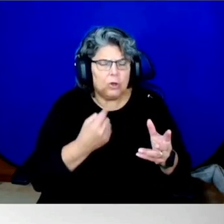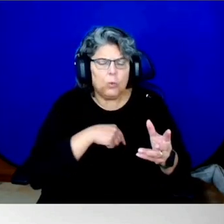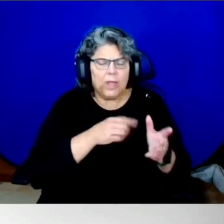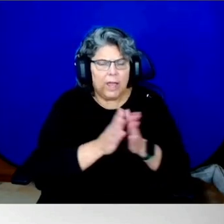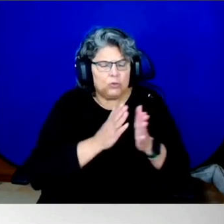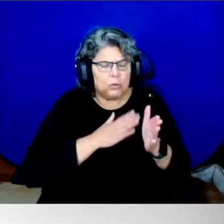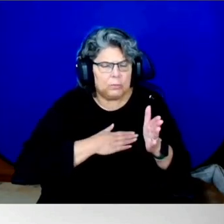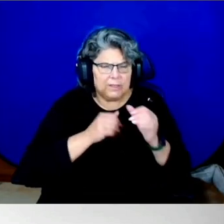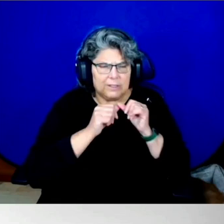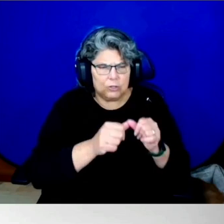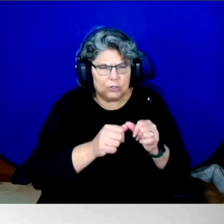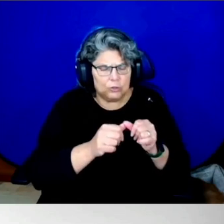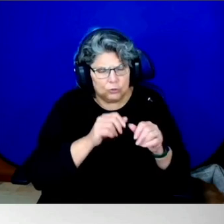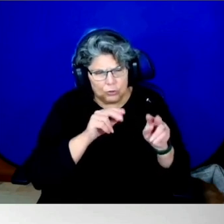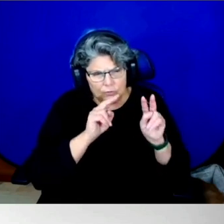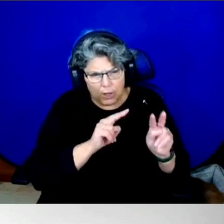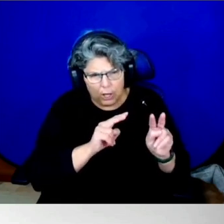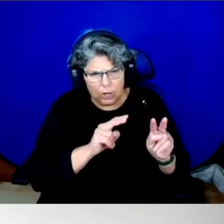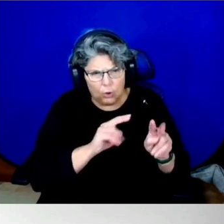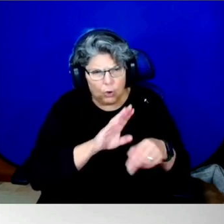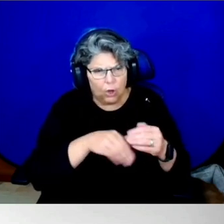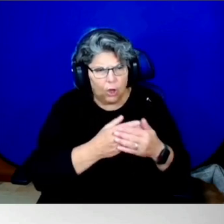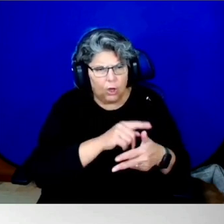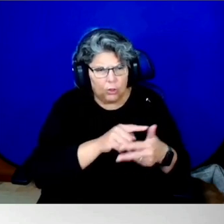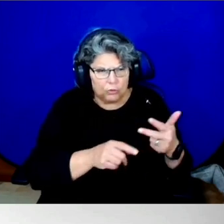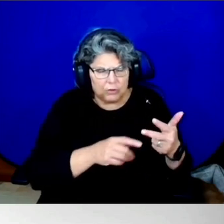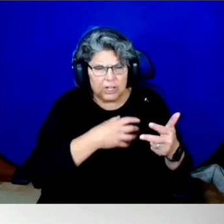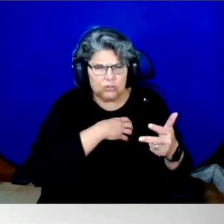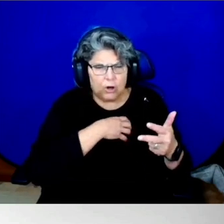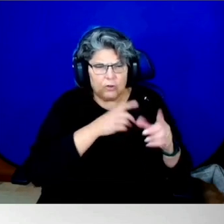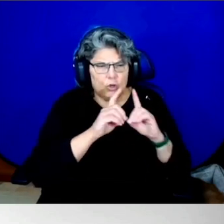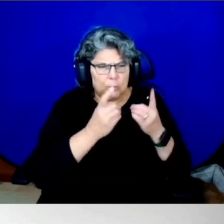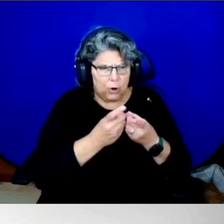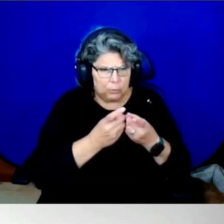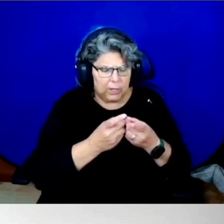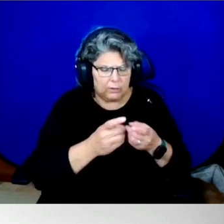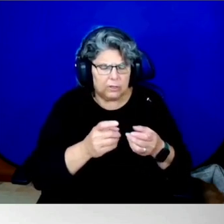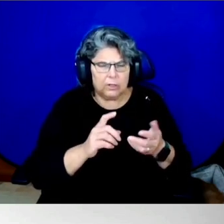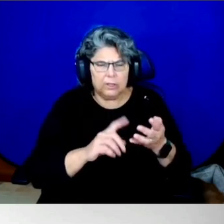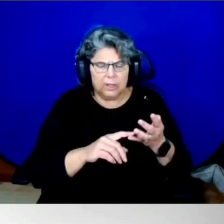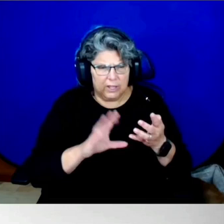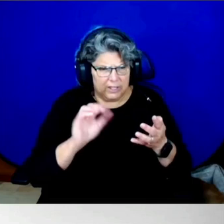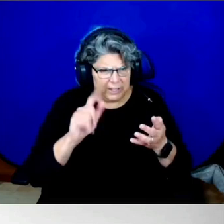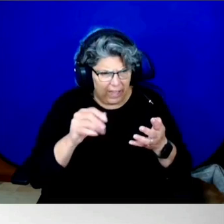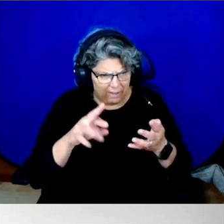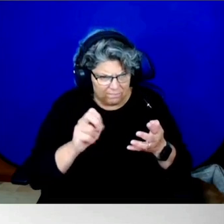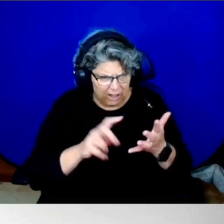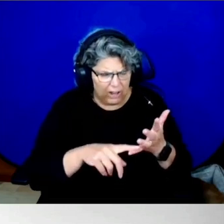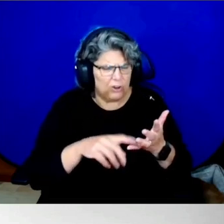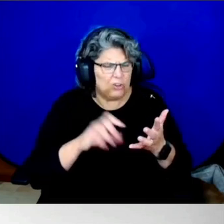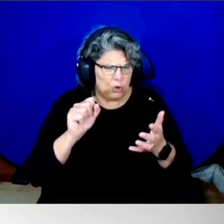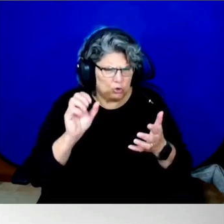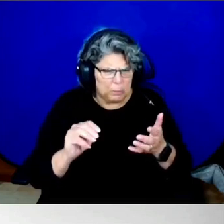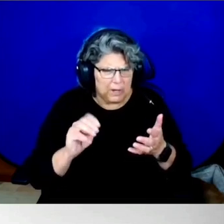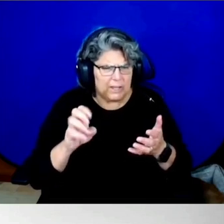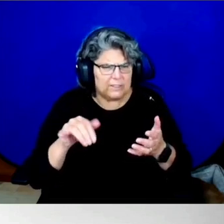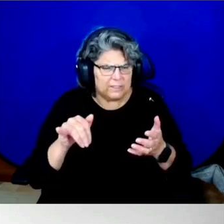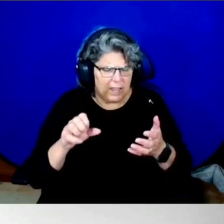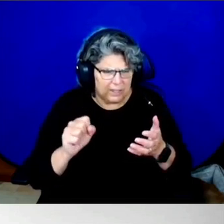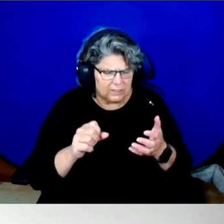follow all 3 sheriff's departments' websites, CAL FIRE's website, social media sites to get the most up-to-date